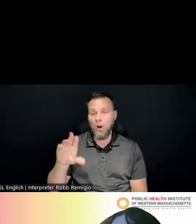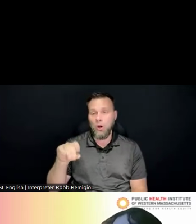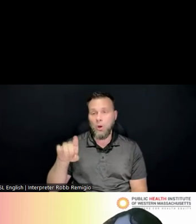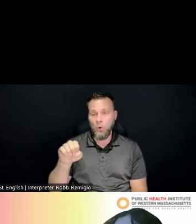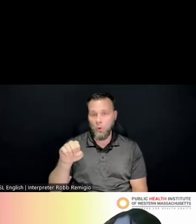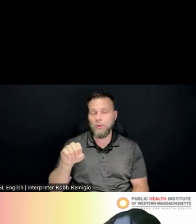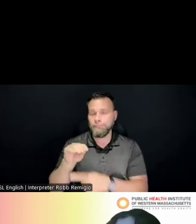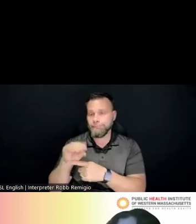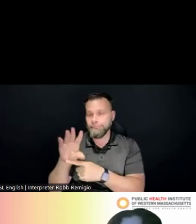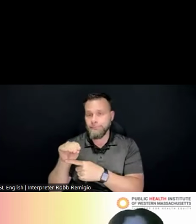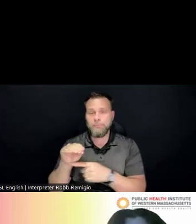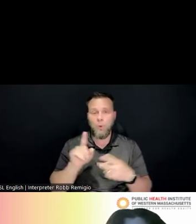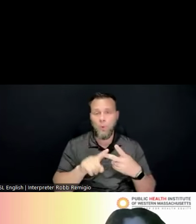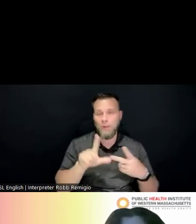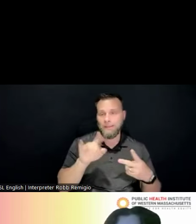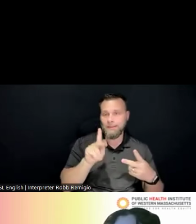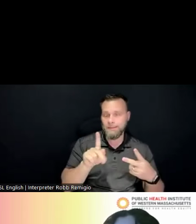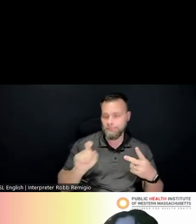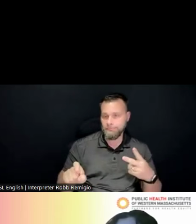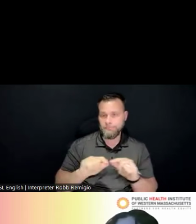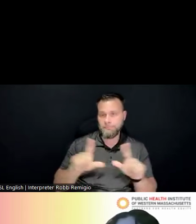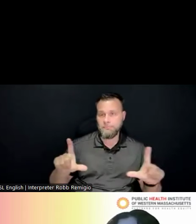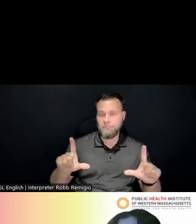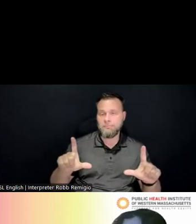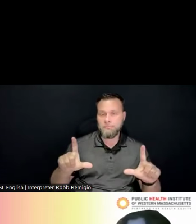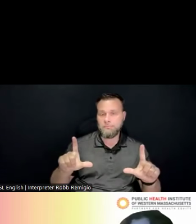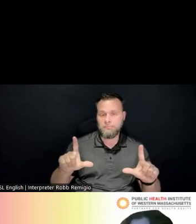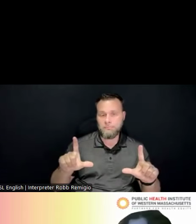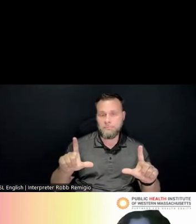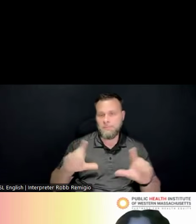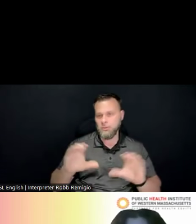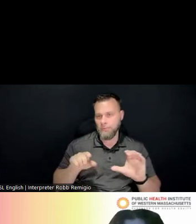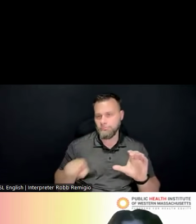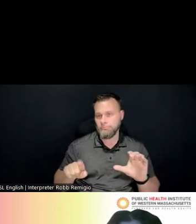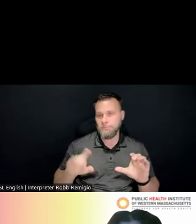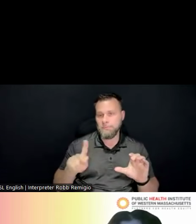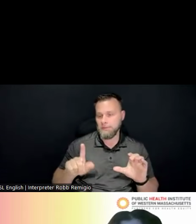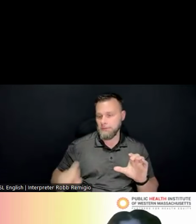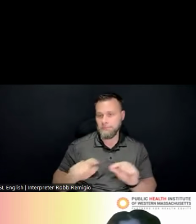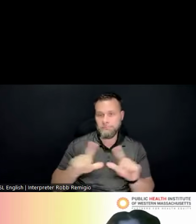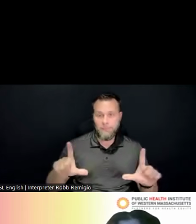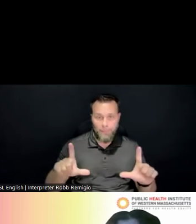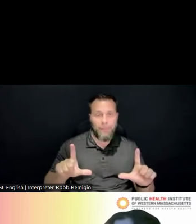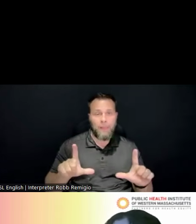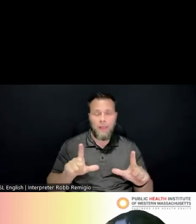chat. And we would love to know what your favorite summertime event in your community